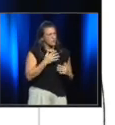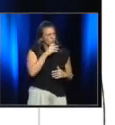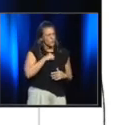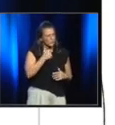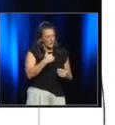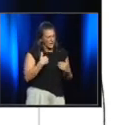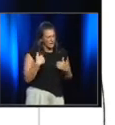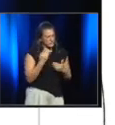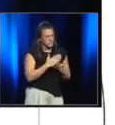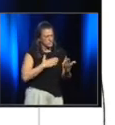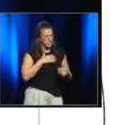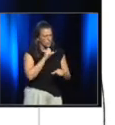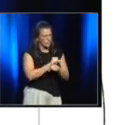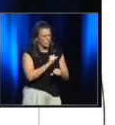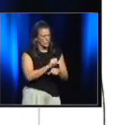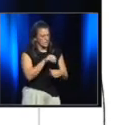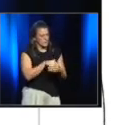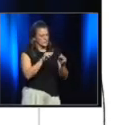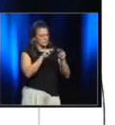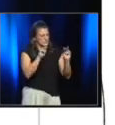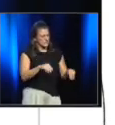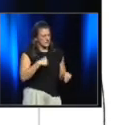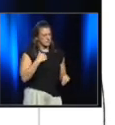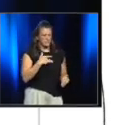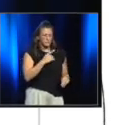or having some of my work displayed in a museum.